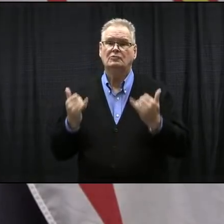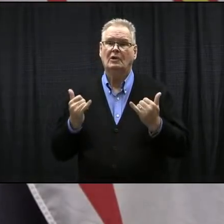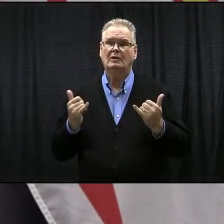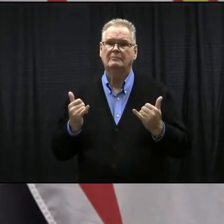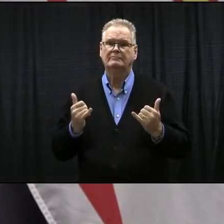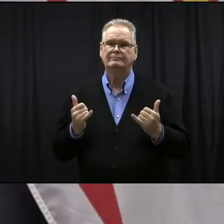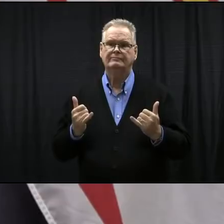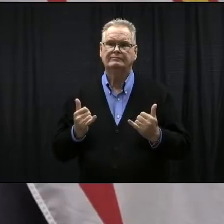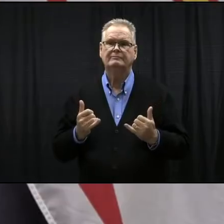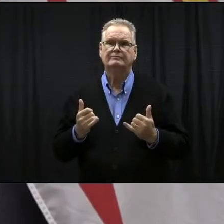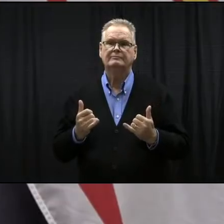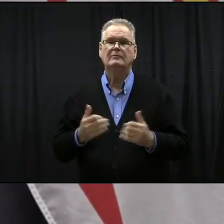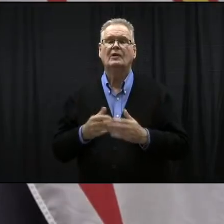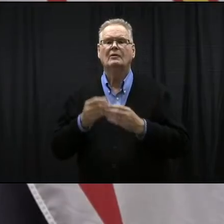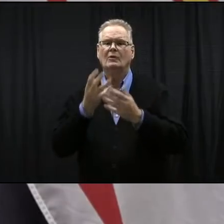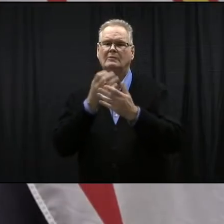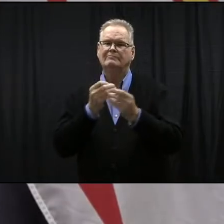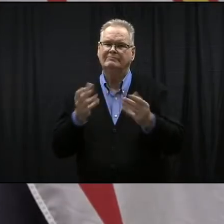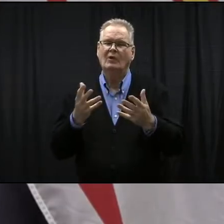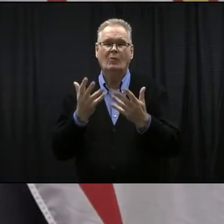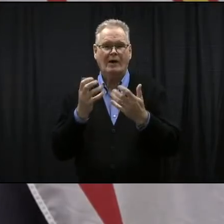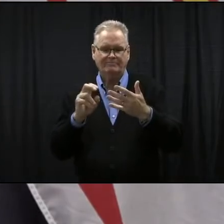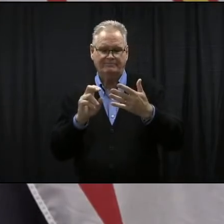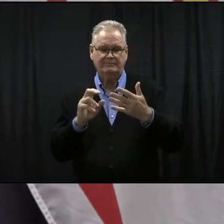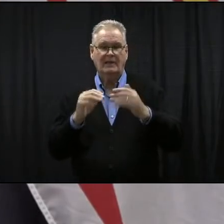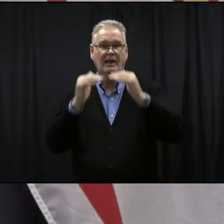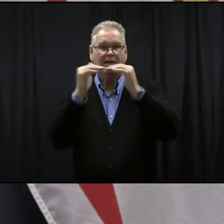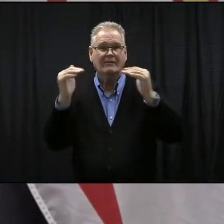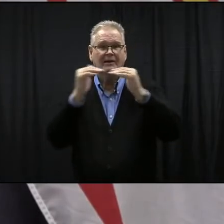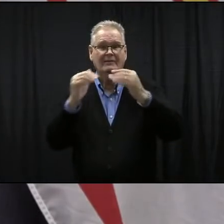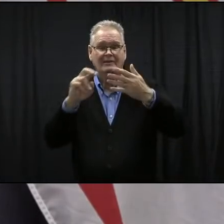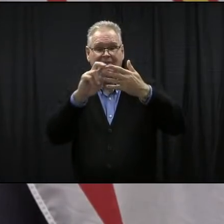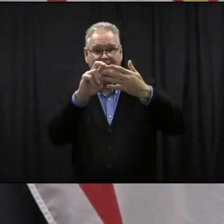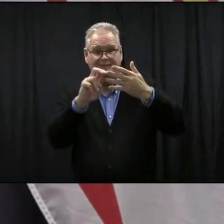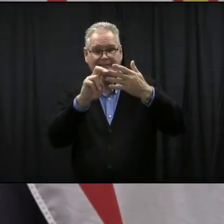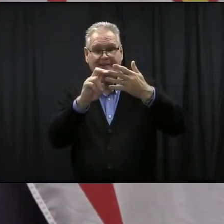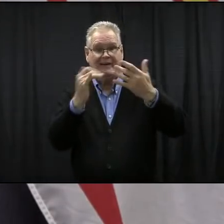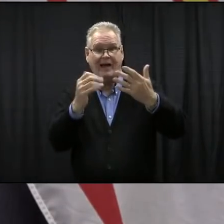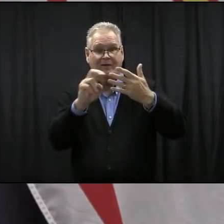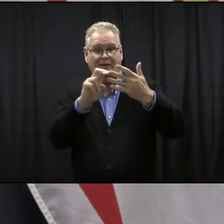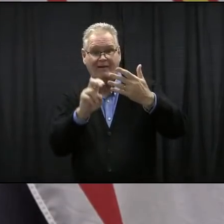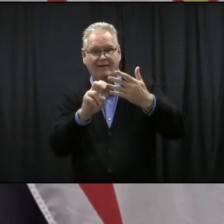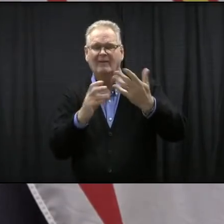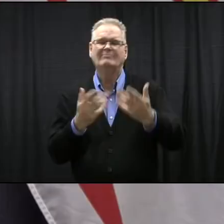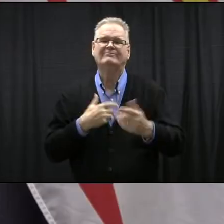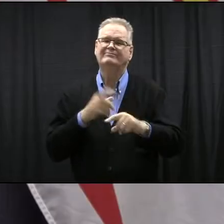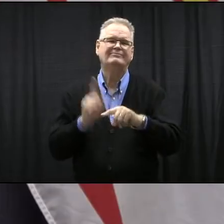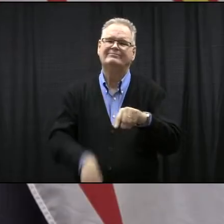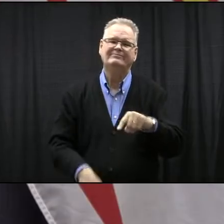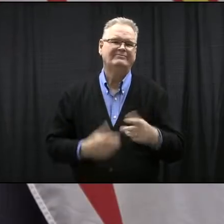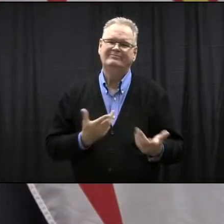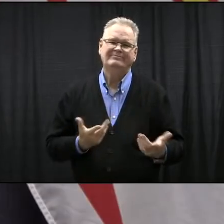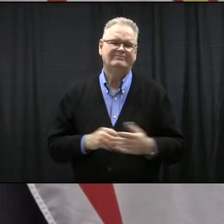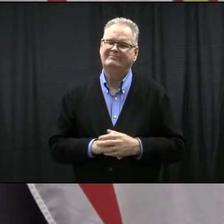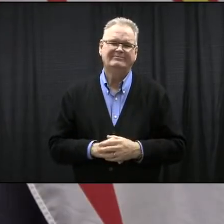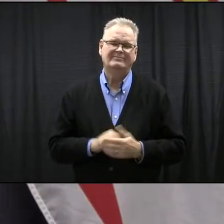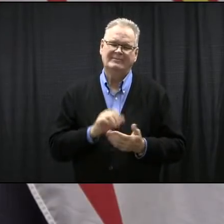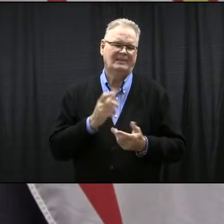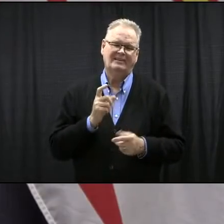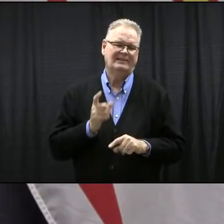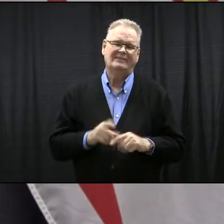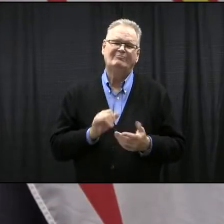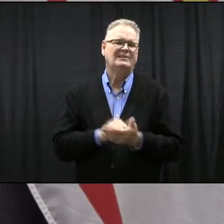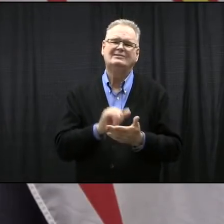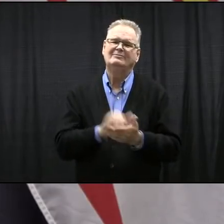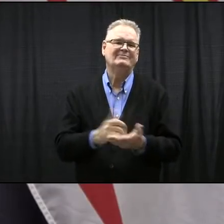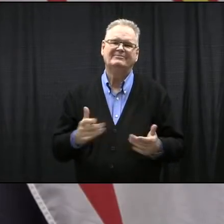time. We will continue to monitor the vaccine uptake and epidemiology, and we will move to step 3 when we are confident